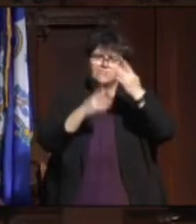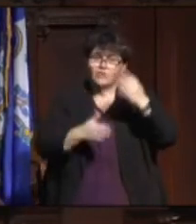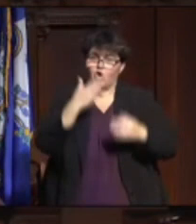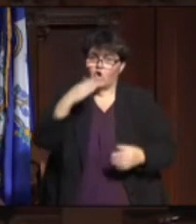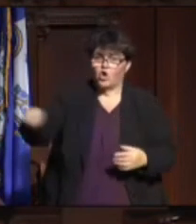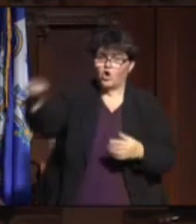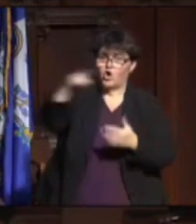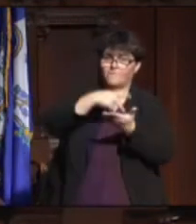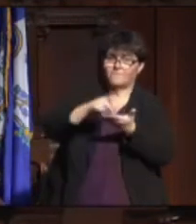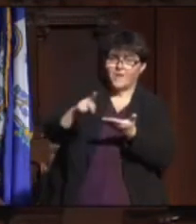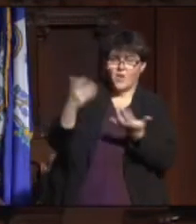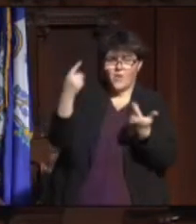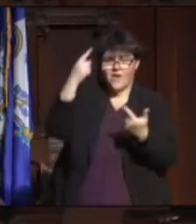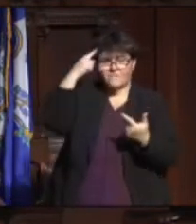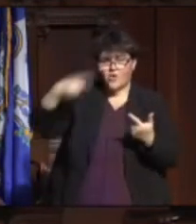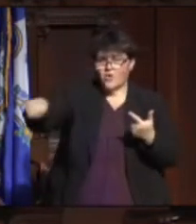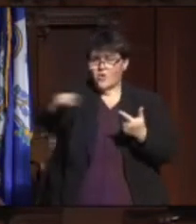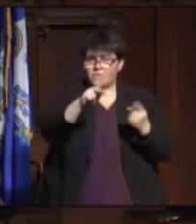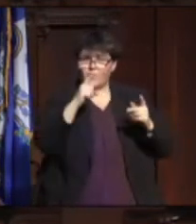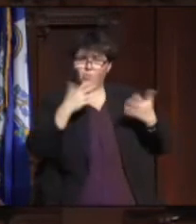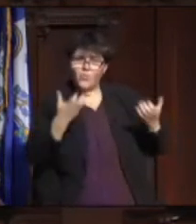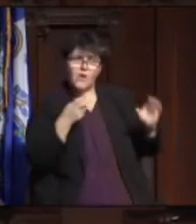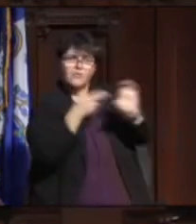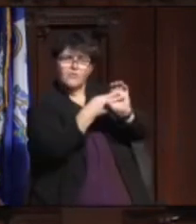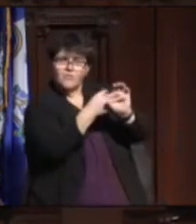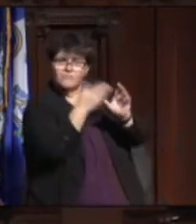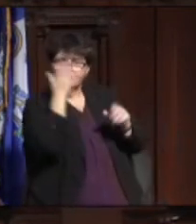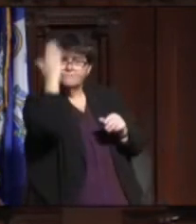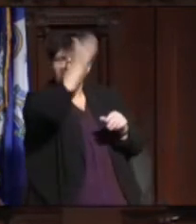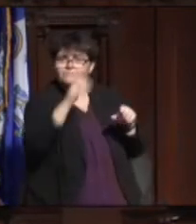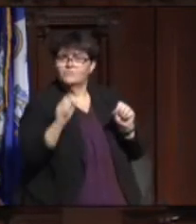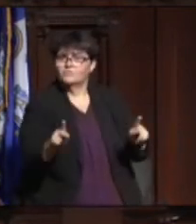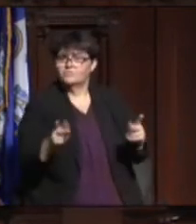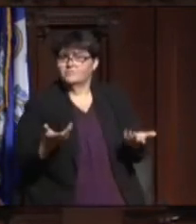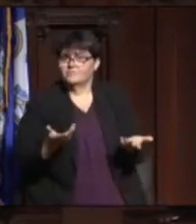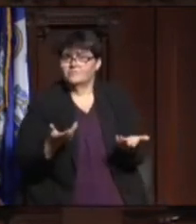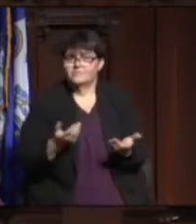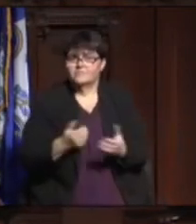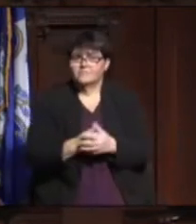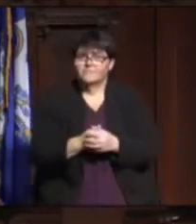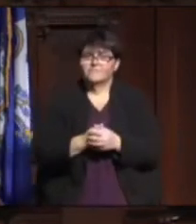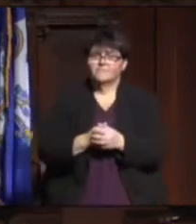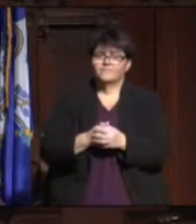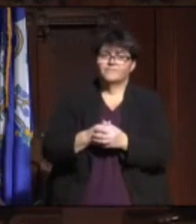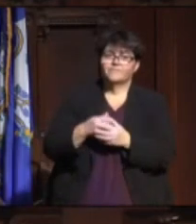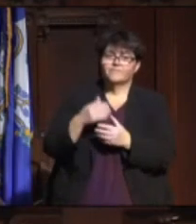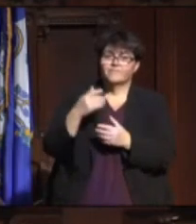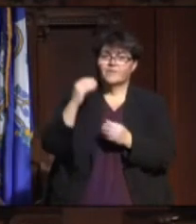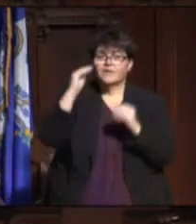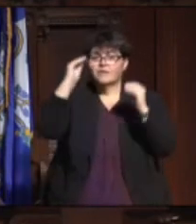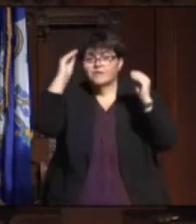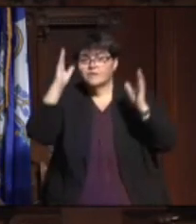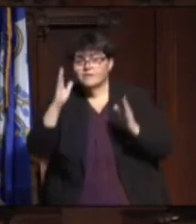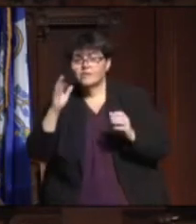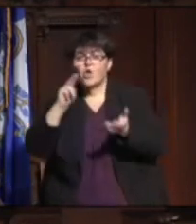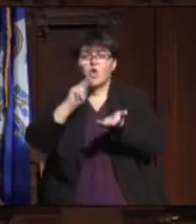And we're going to continue to speed up certification for our teachers and nurses and other in-demand